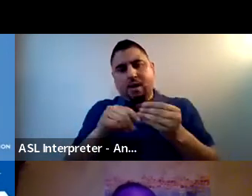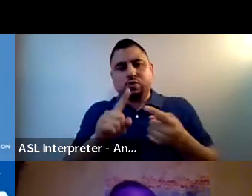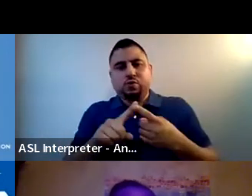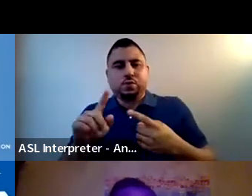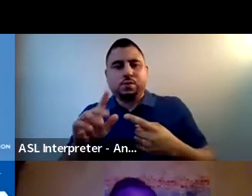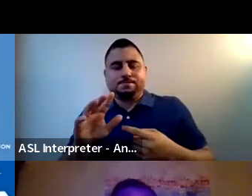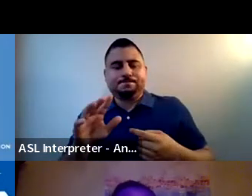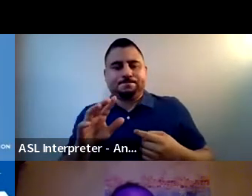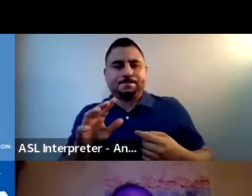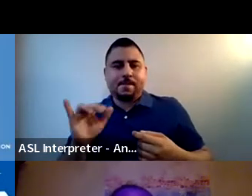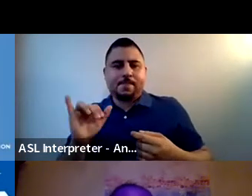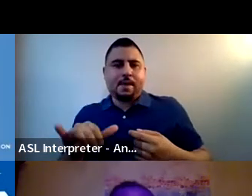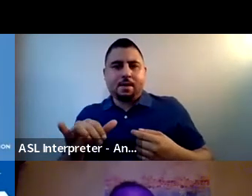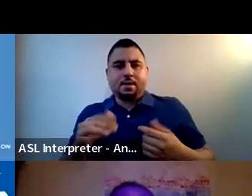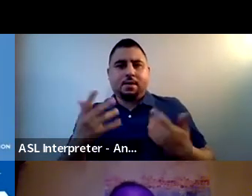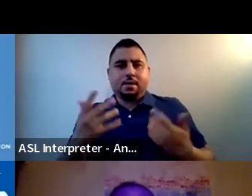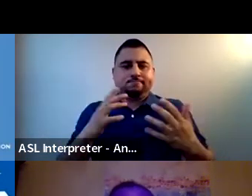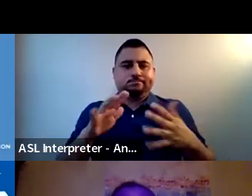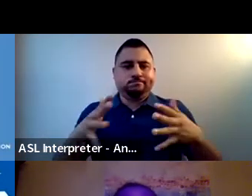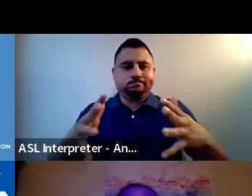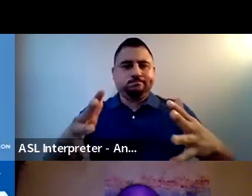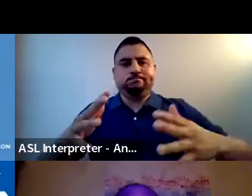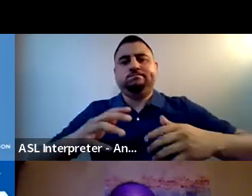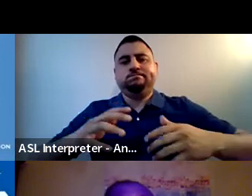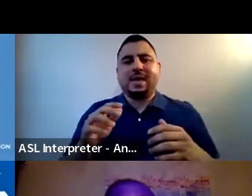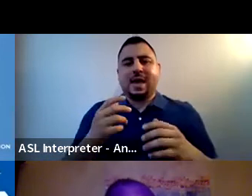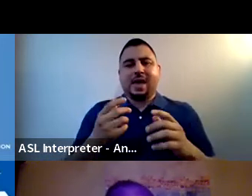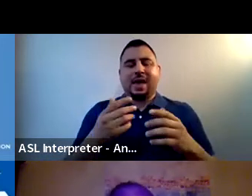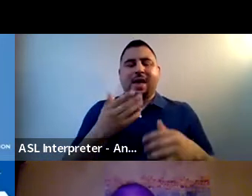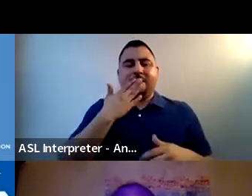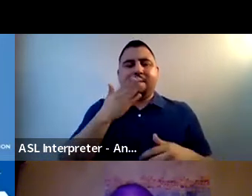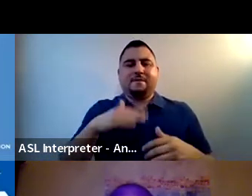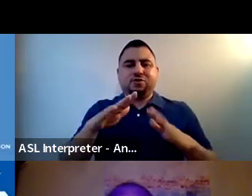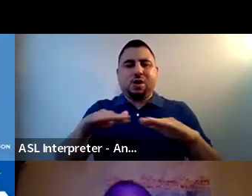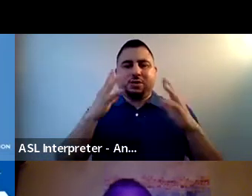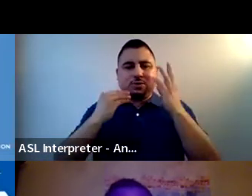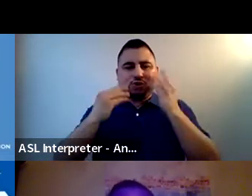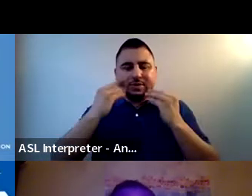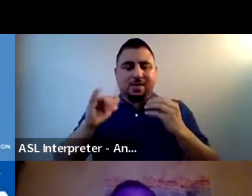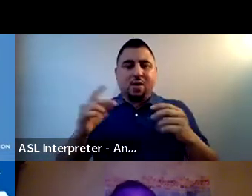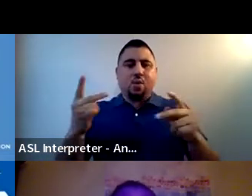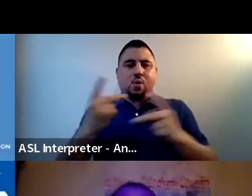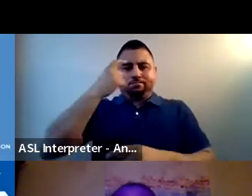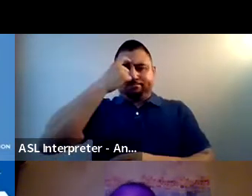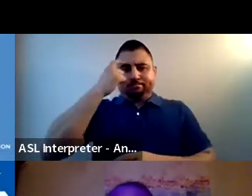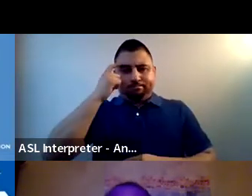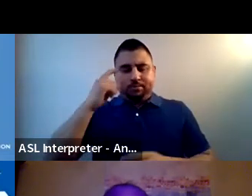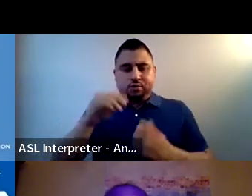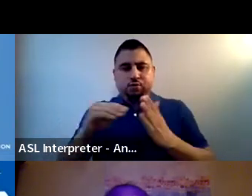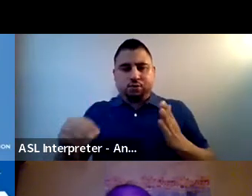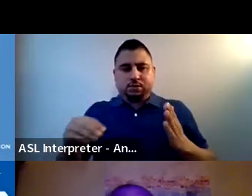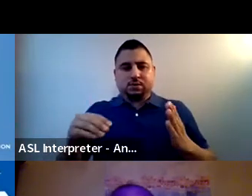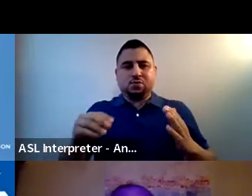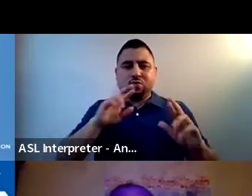And I'm sure you all as educators are very well aware of the adverse childhood experiences. This would further traumatize students. There's